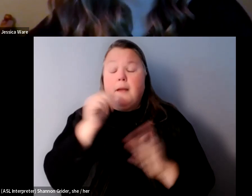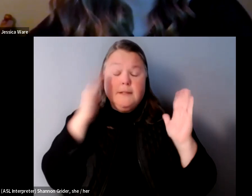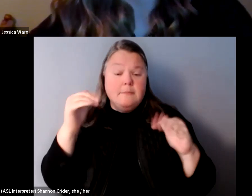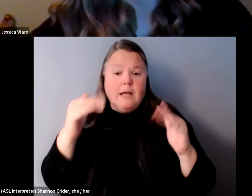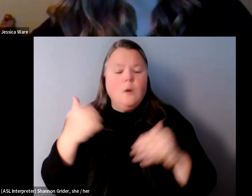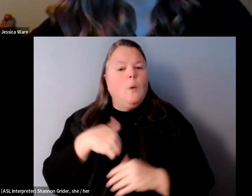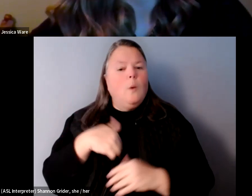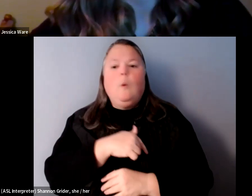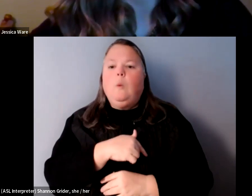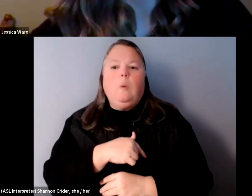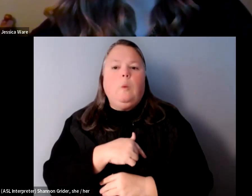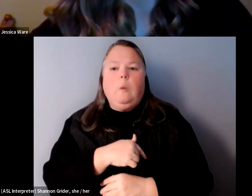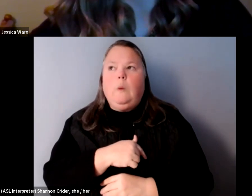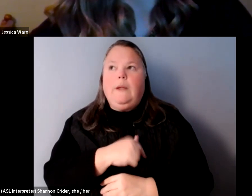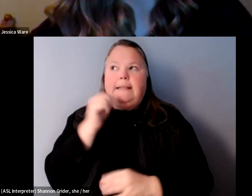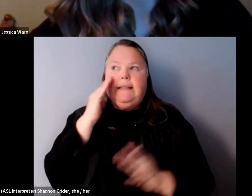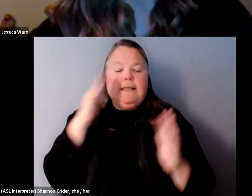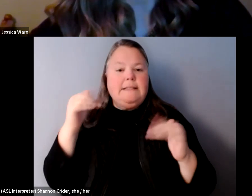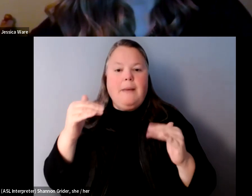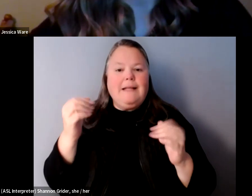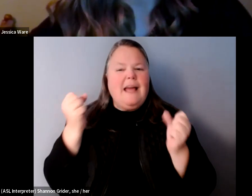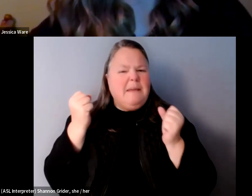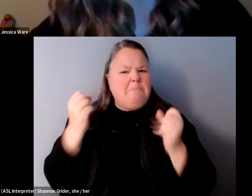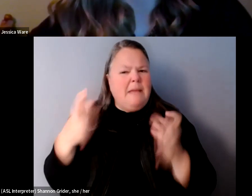didn't expect that as many dads